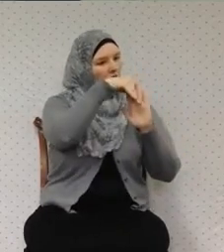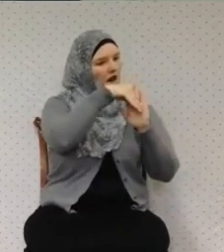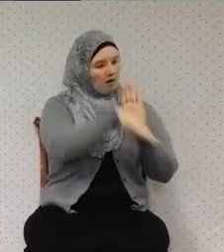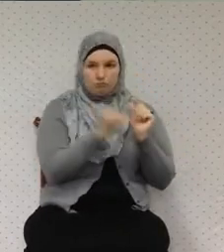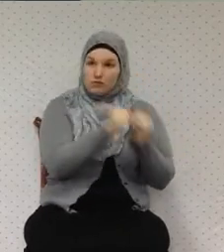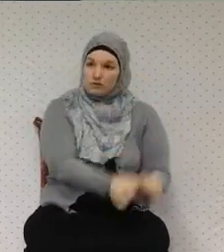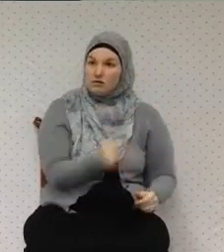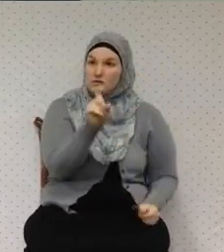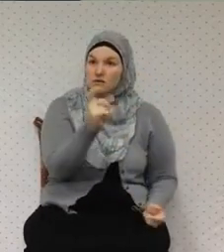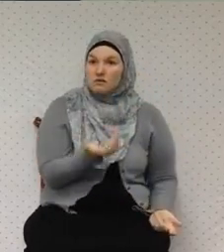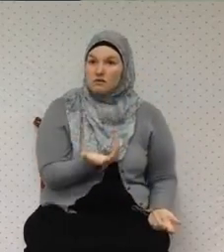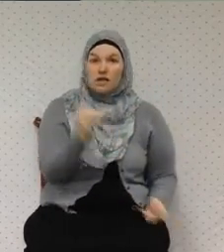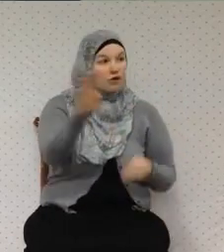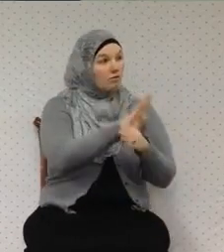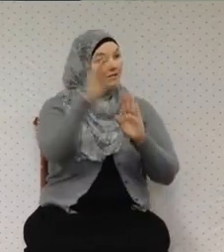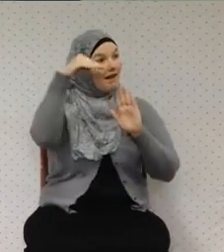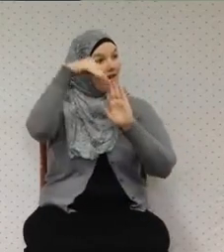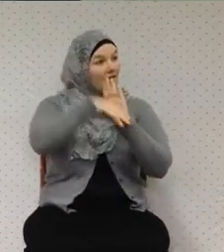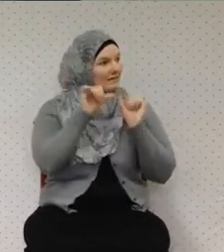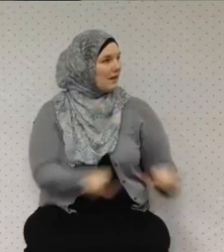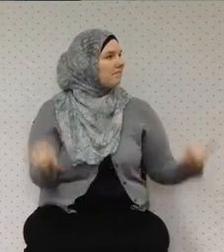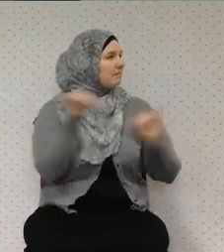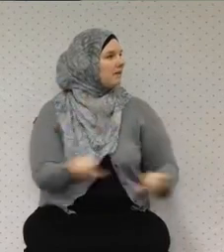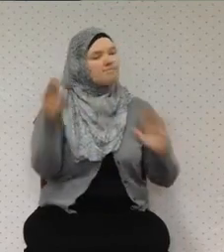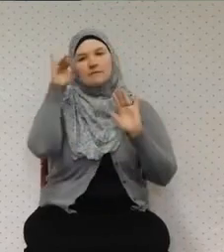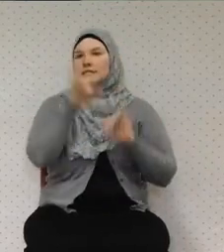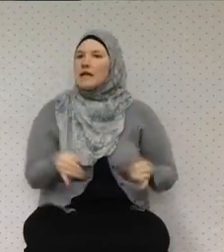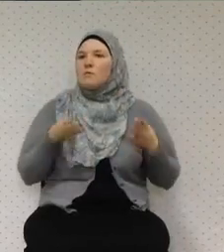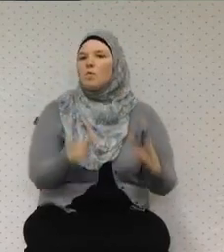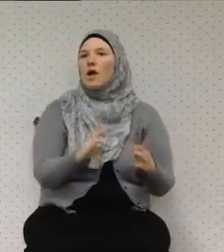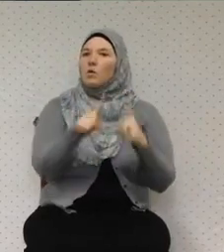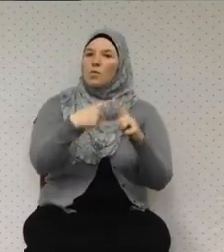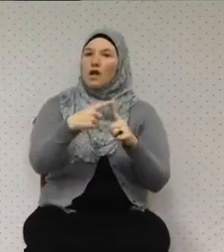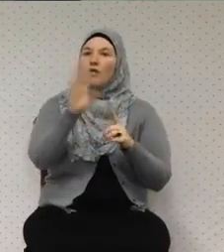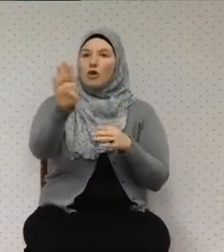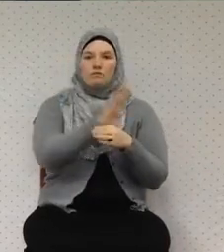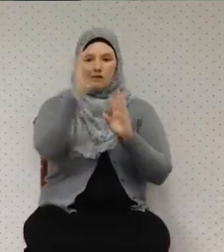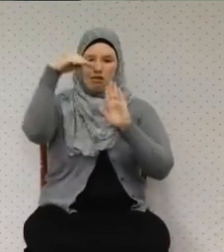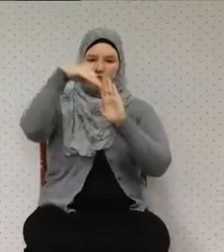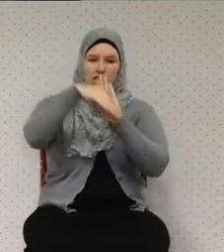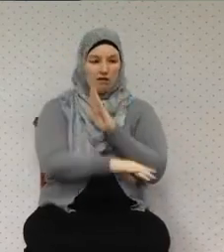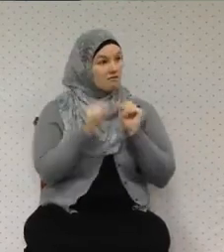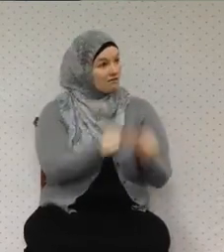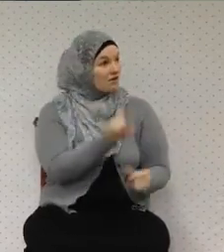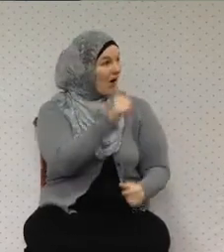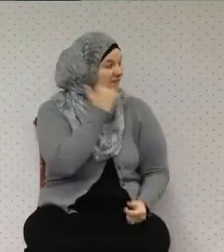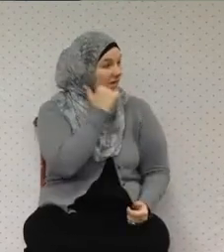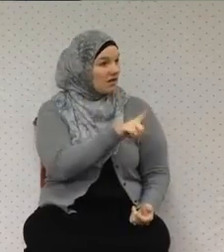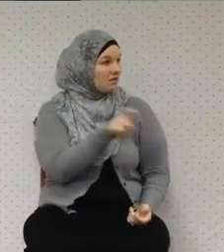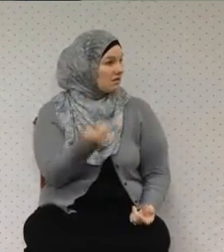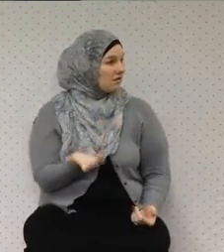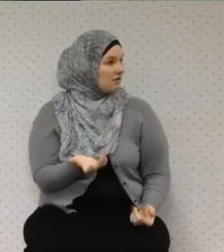Any wise person, do they continue to do the same business the same way when they are actually losing money every